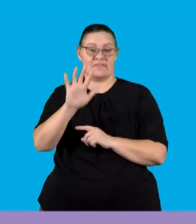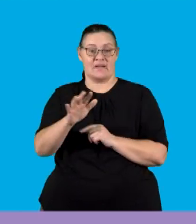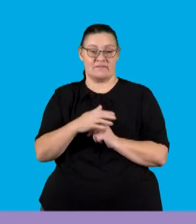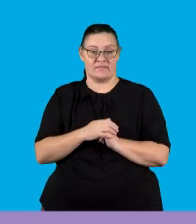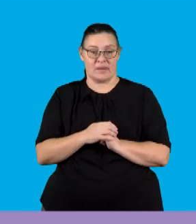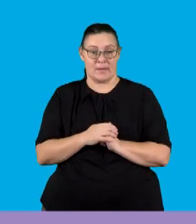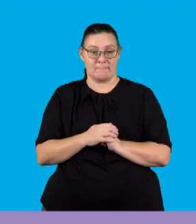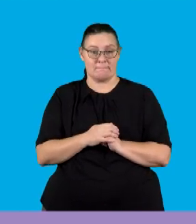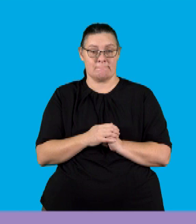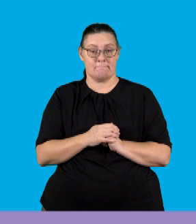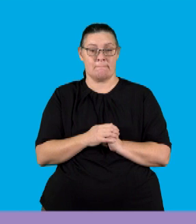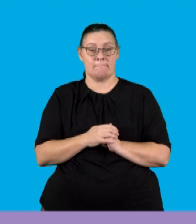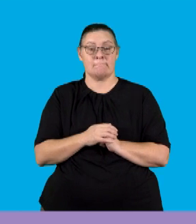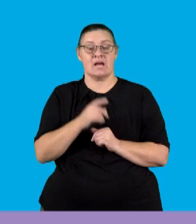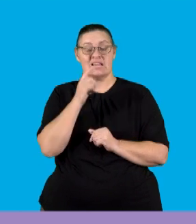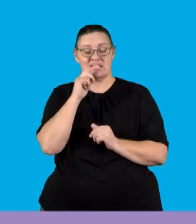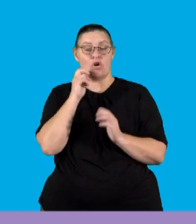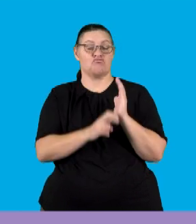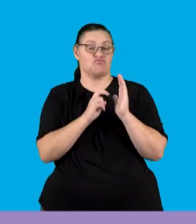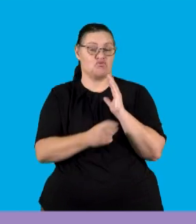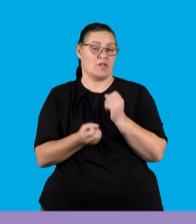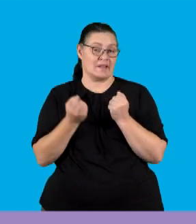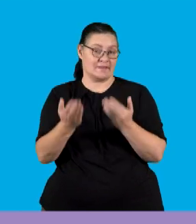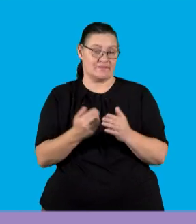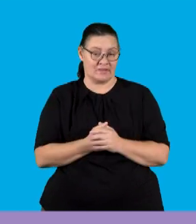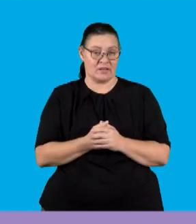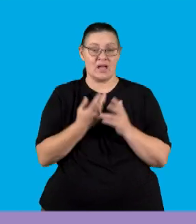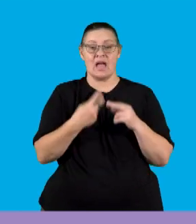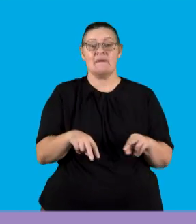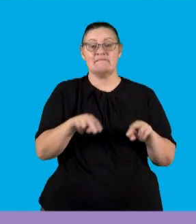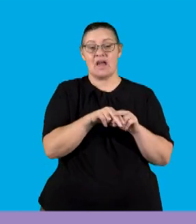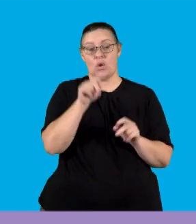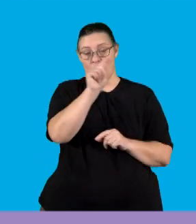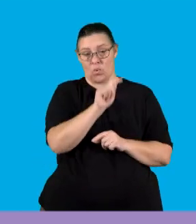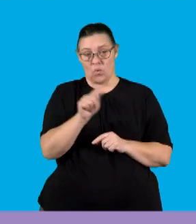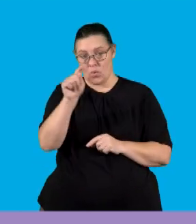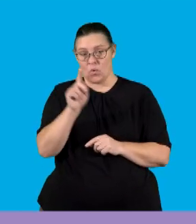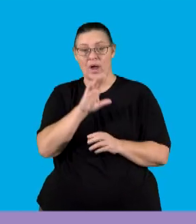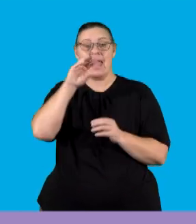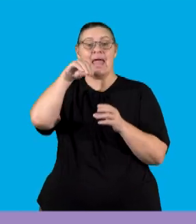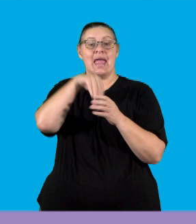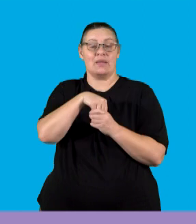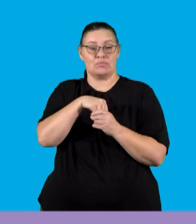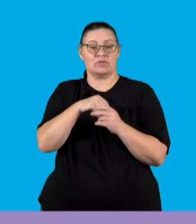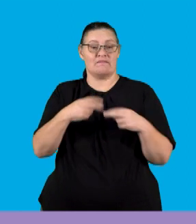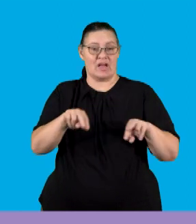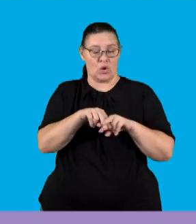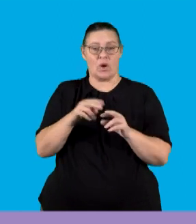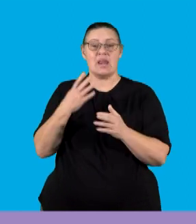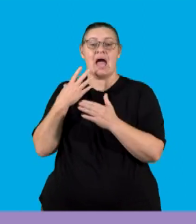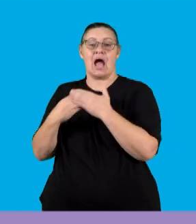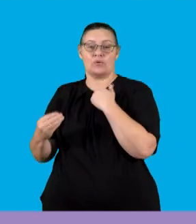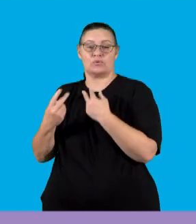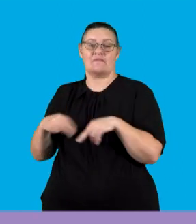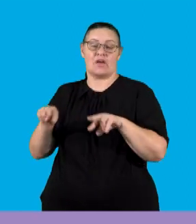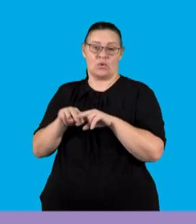by 4 plus 5. So this is a rule that we are given. The values below are the input values and